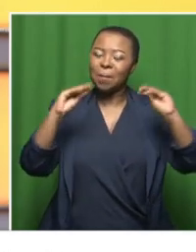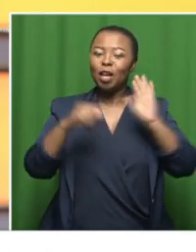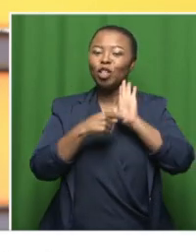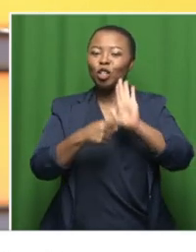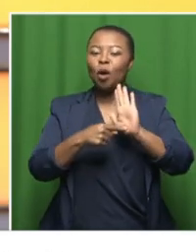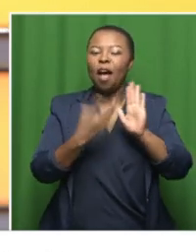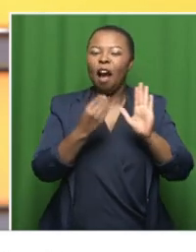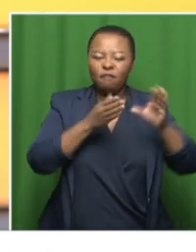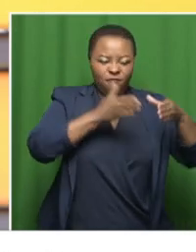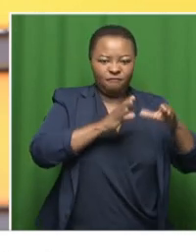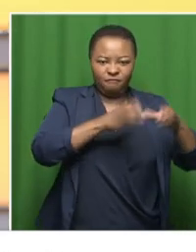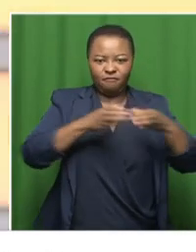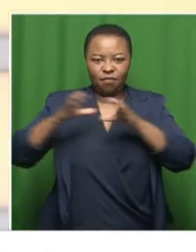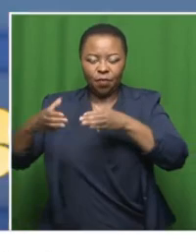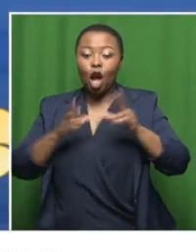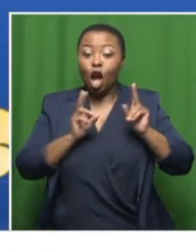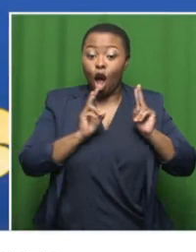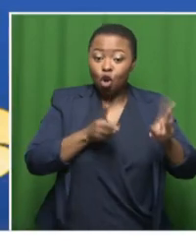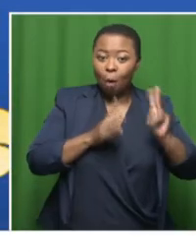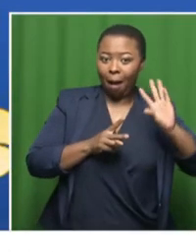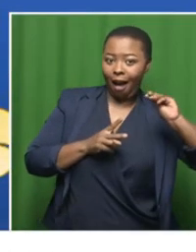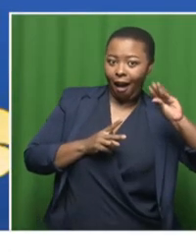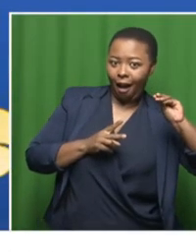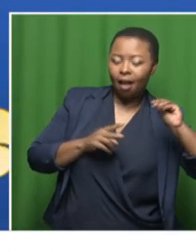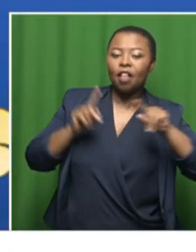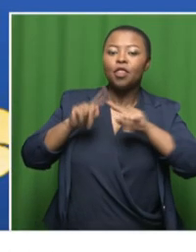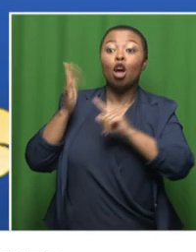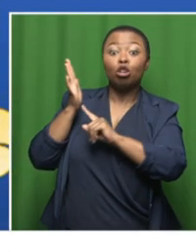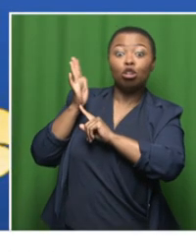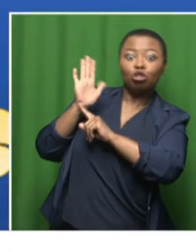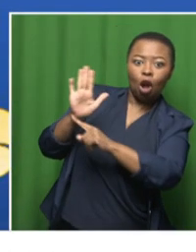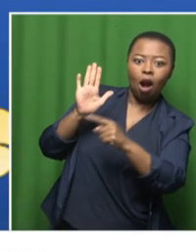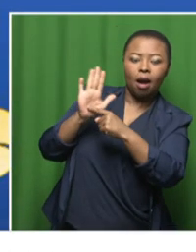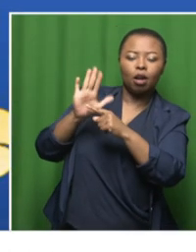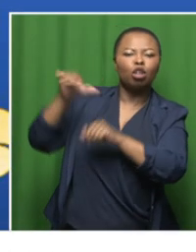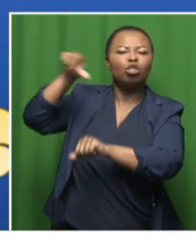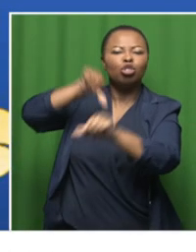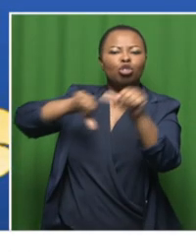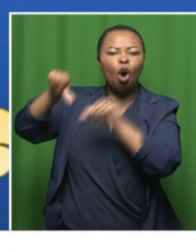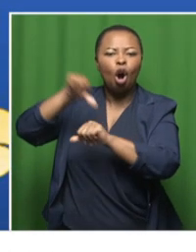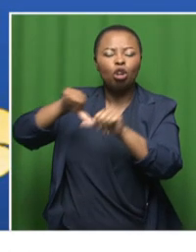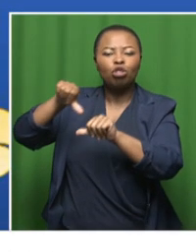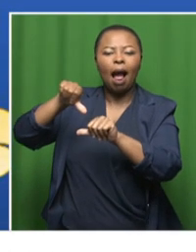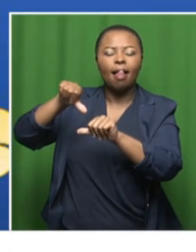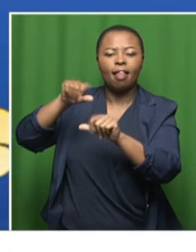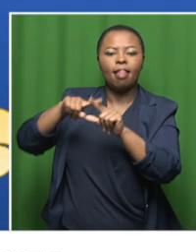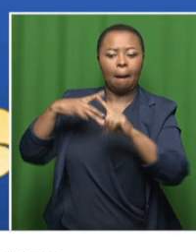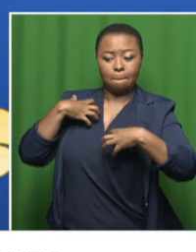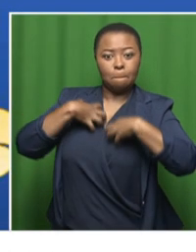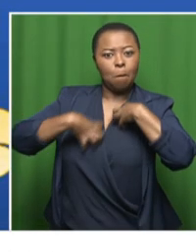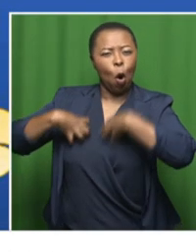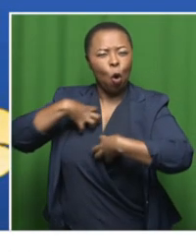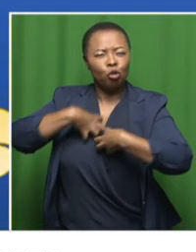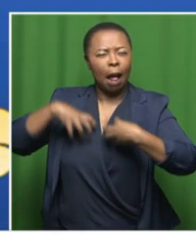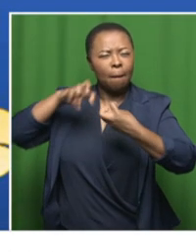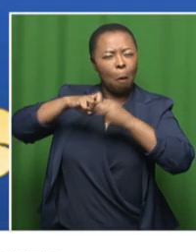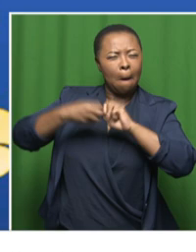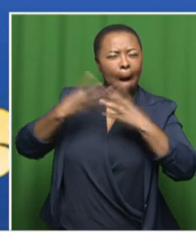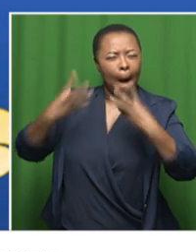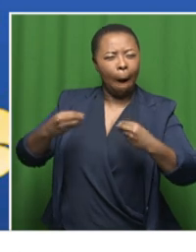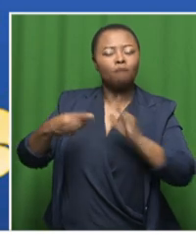two categories, the normal puppet shows and the show that addresses socio-economic or socio-emotional issues.